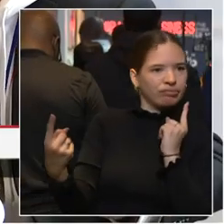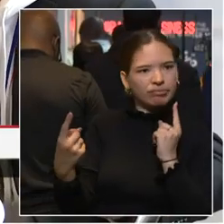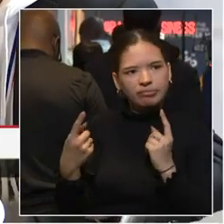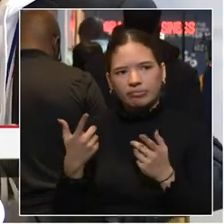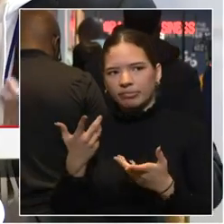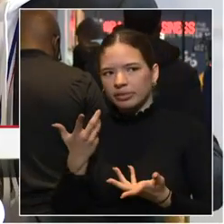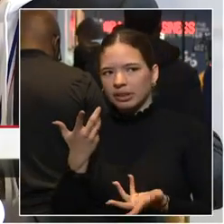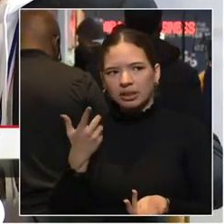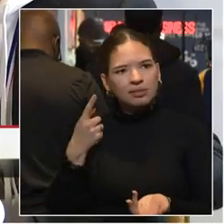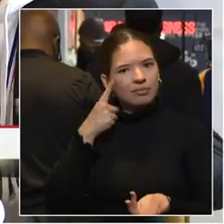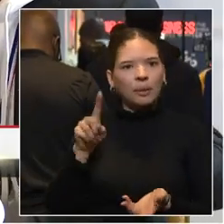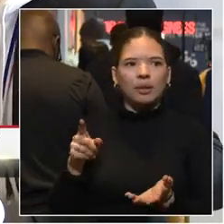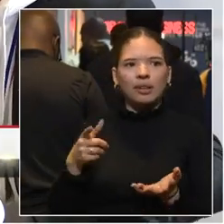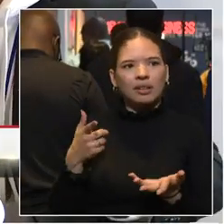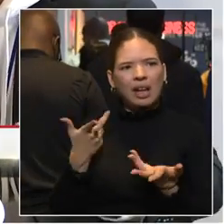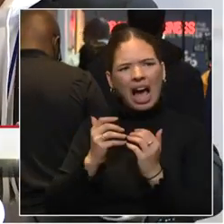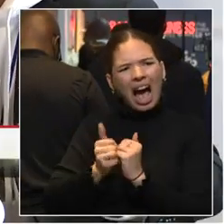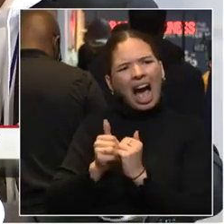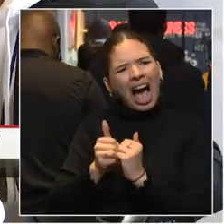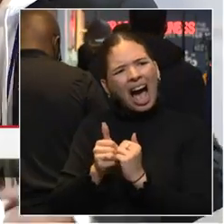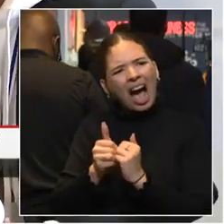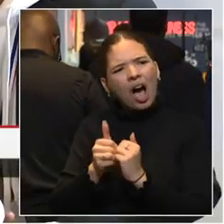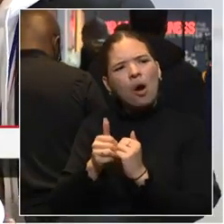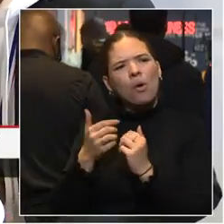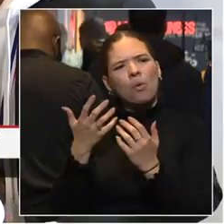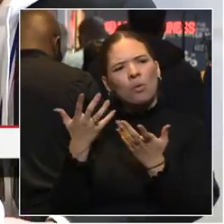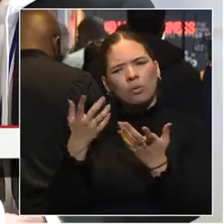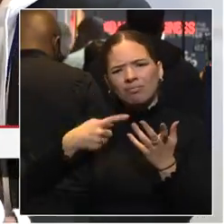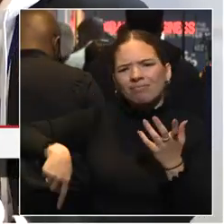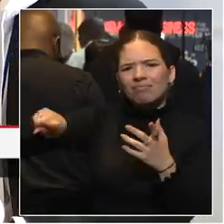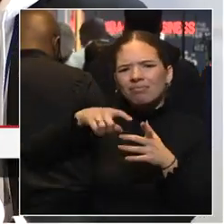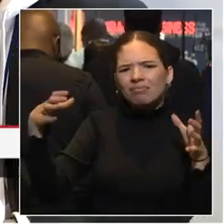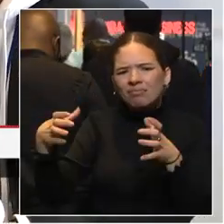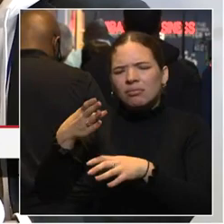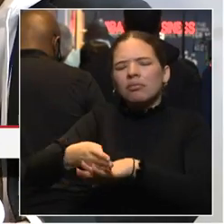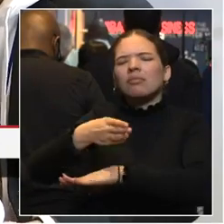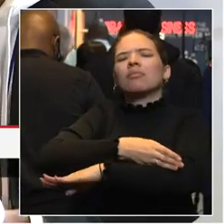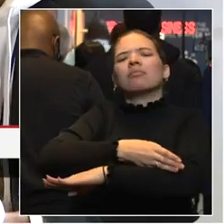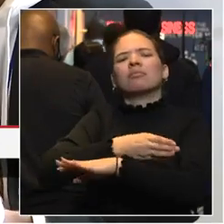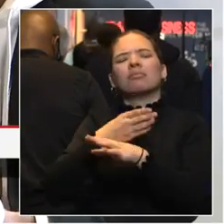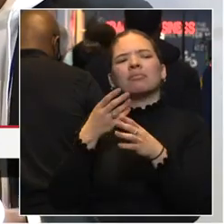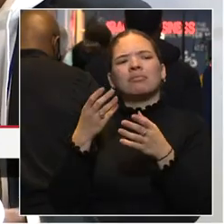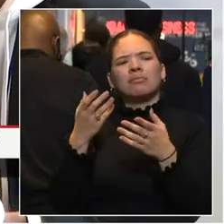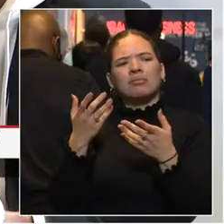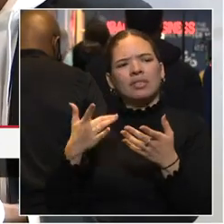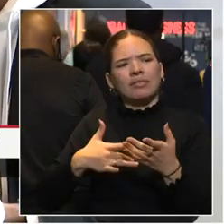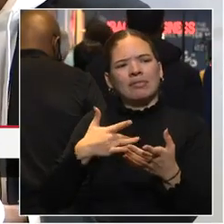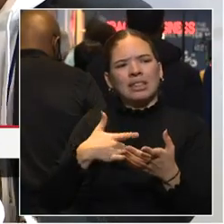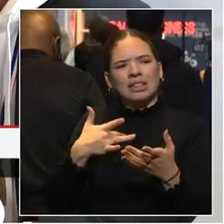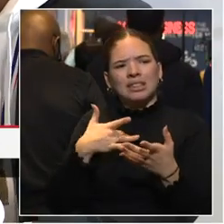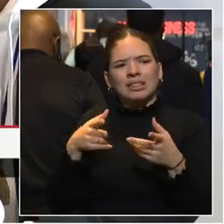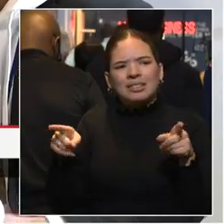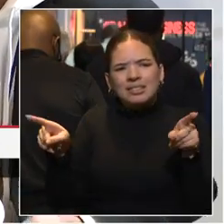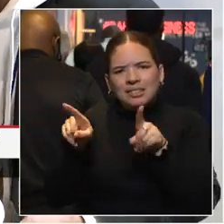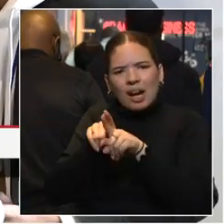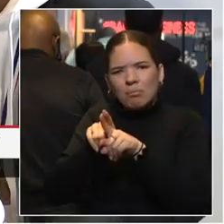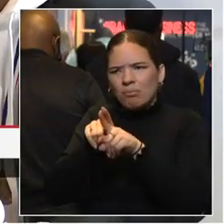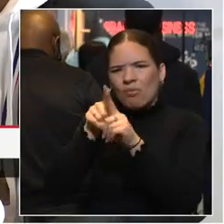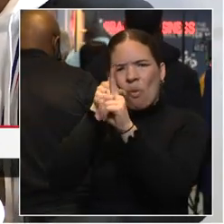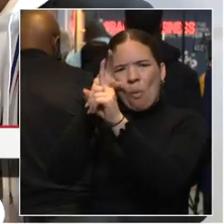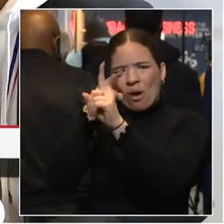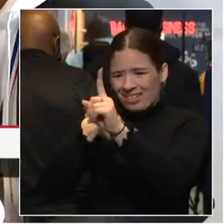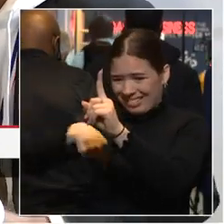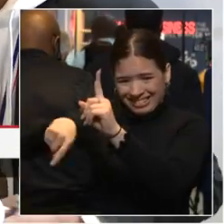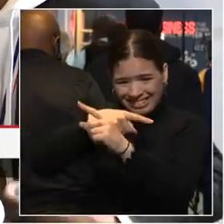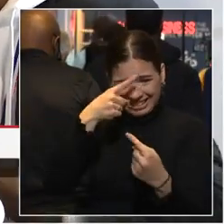the group. And I feel like if we all just remember that we all have the same goal, we all have the similar outlook on everything,